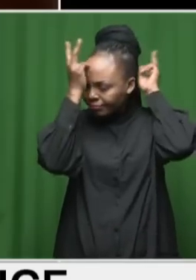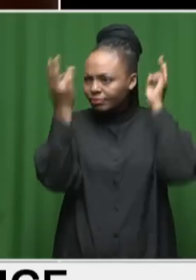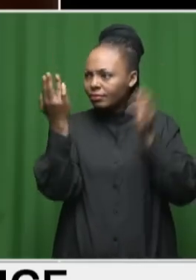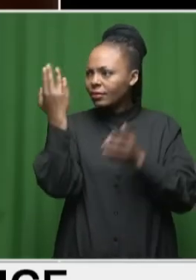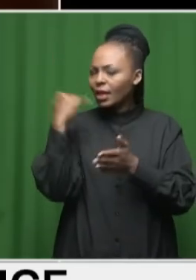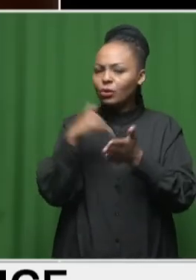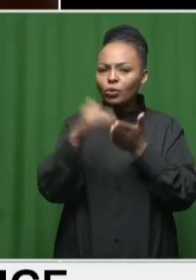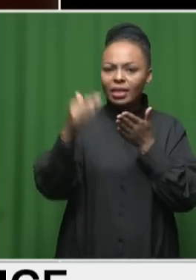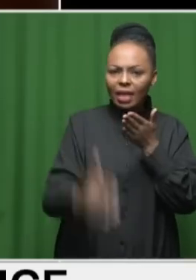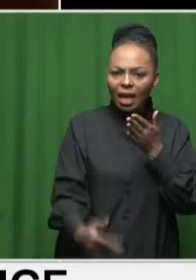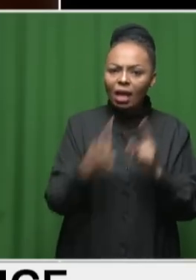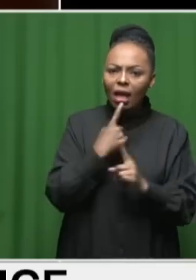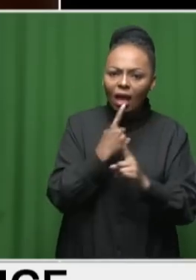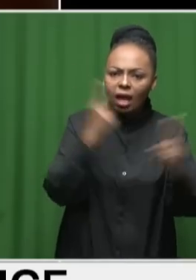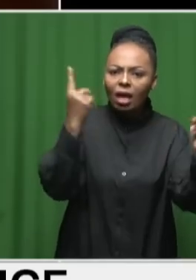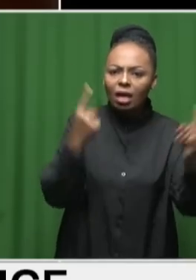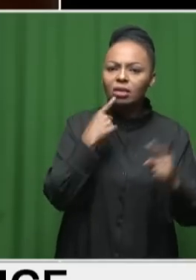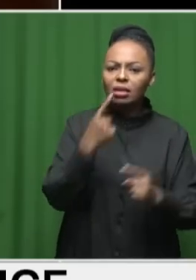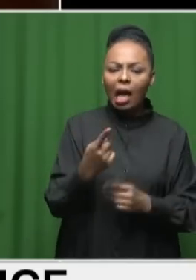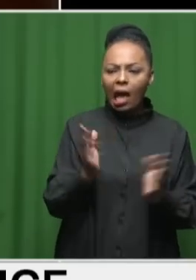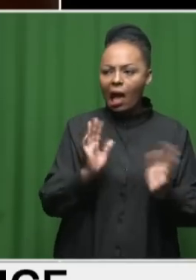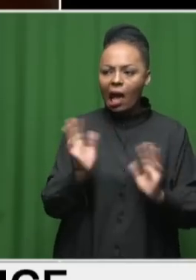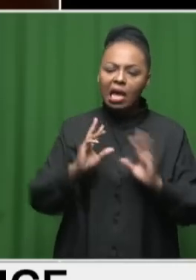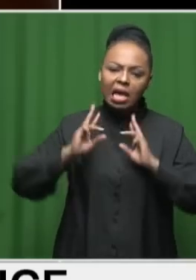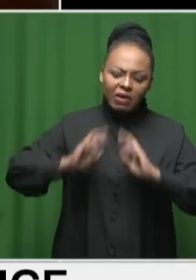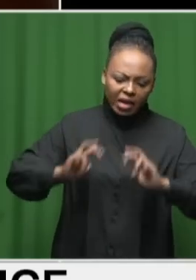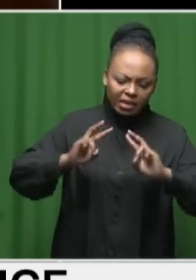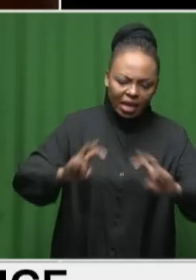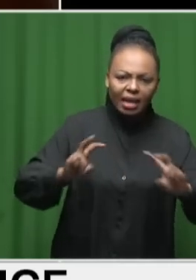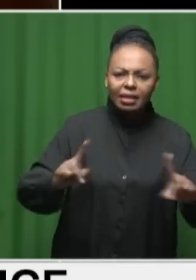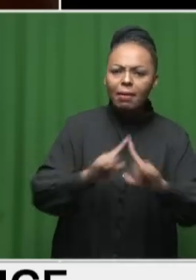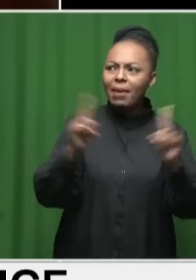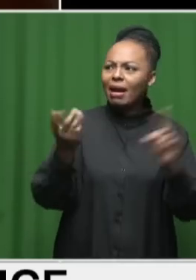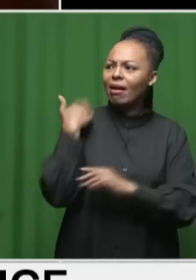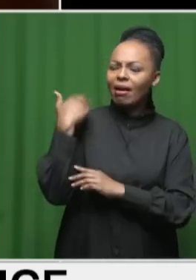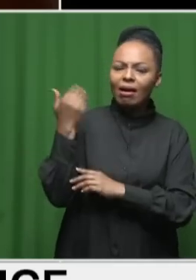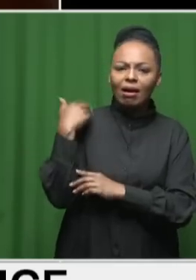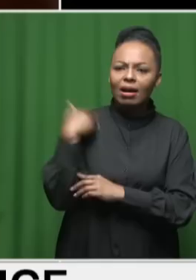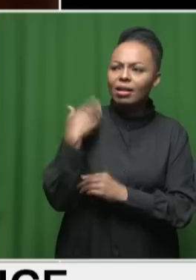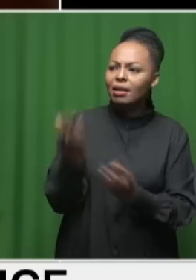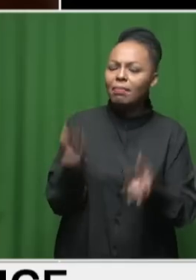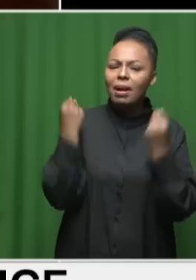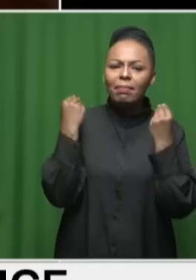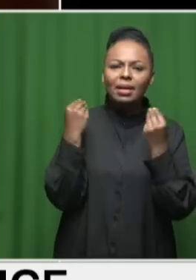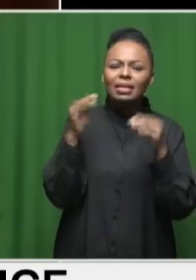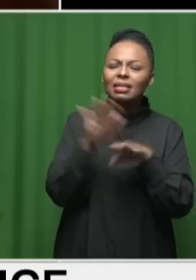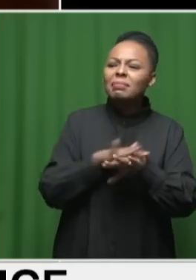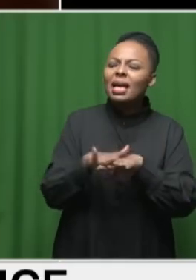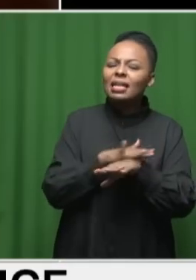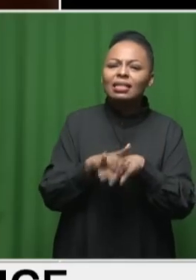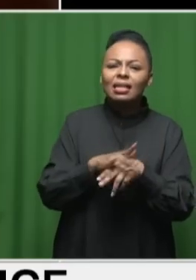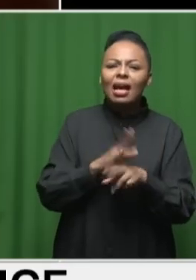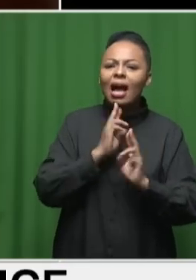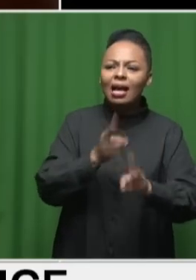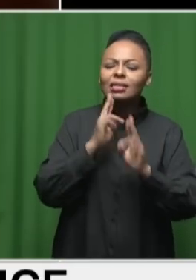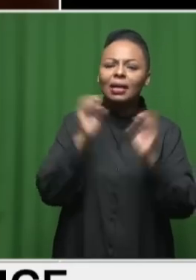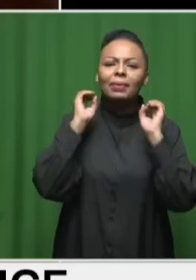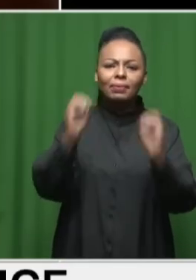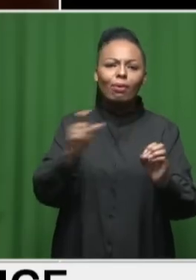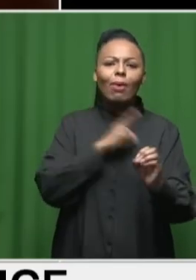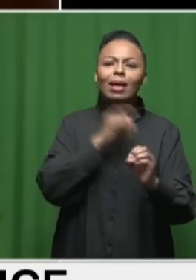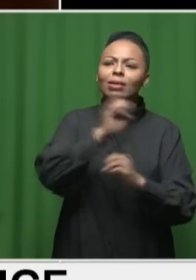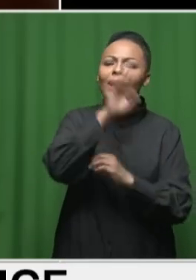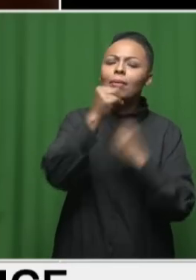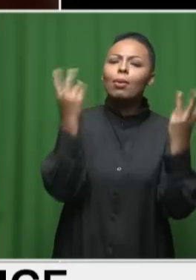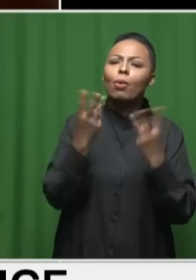releases a statement saying that they are investigating. Why haven't they yet found some of the basic answers, is what South Africans are